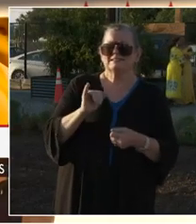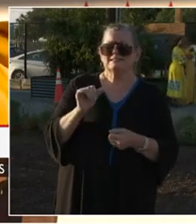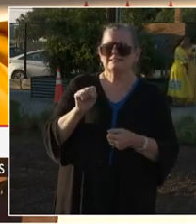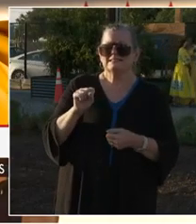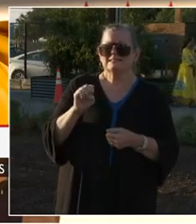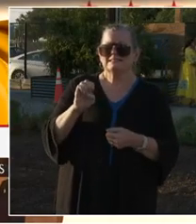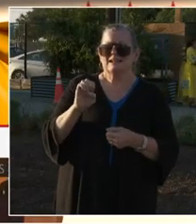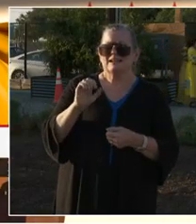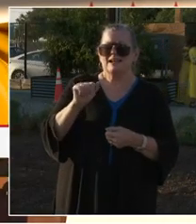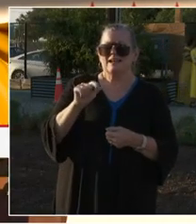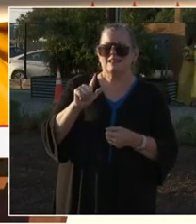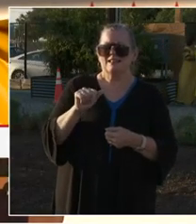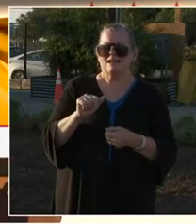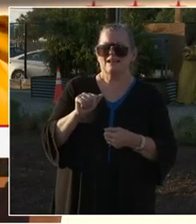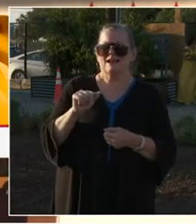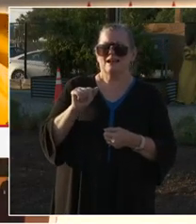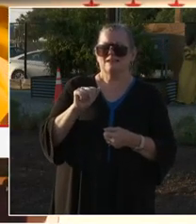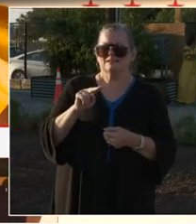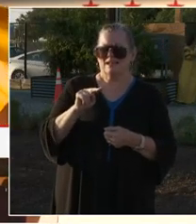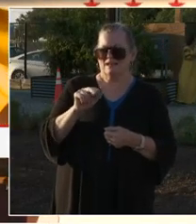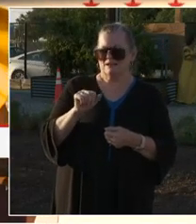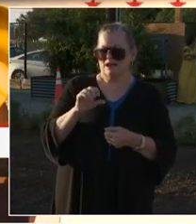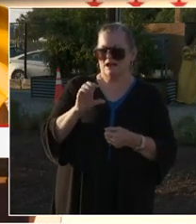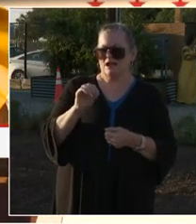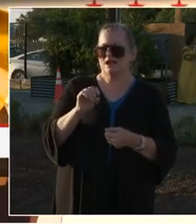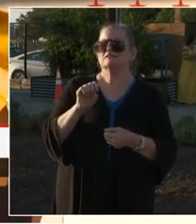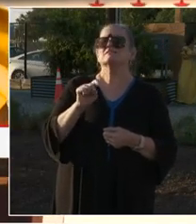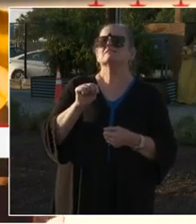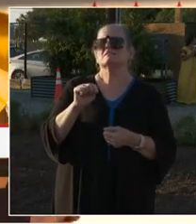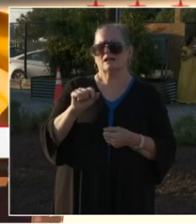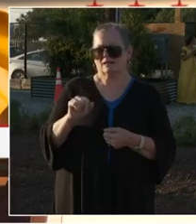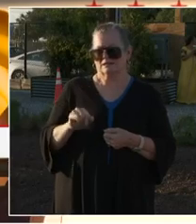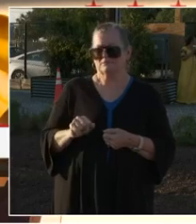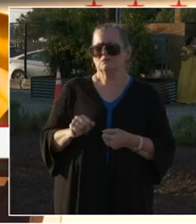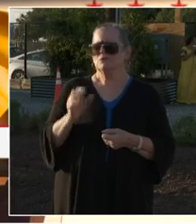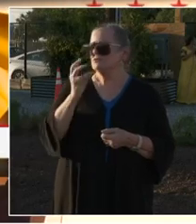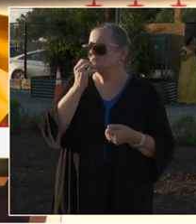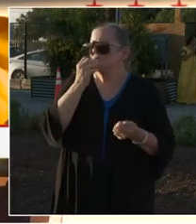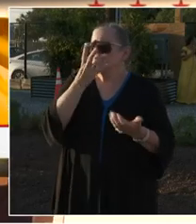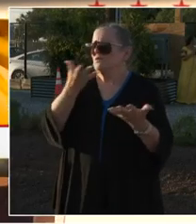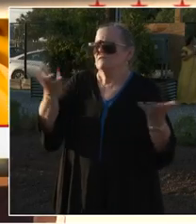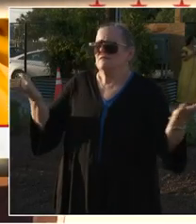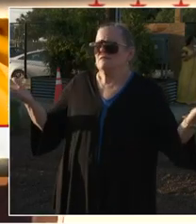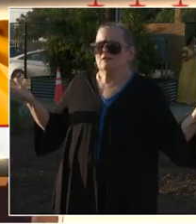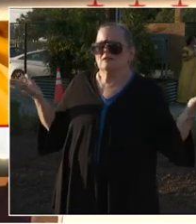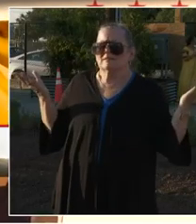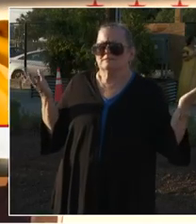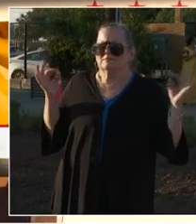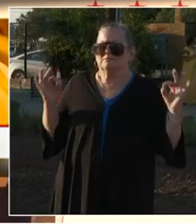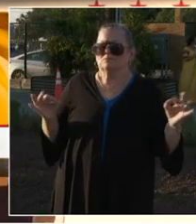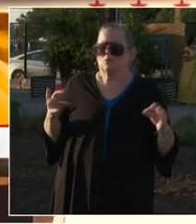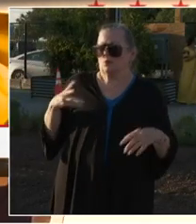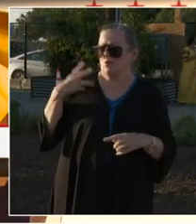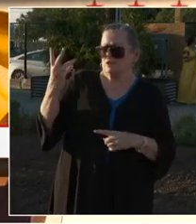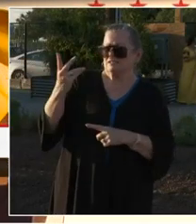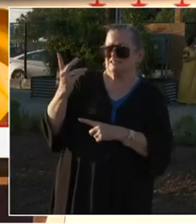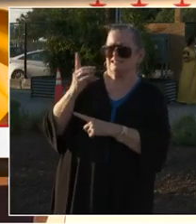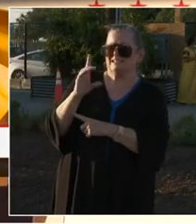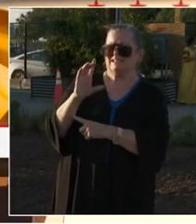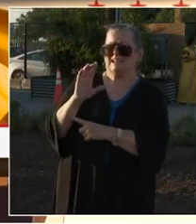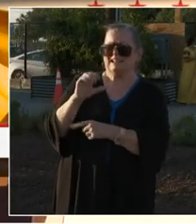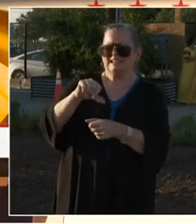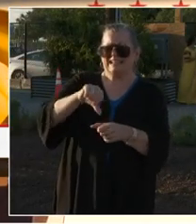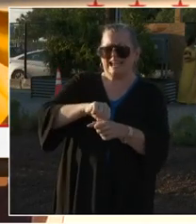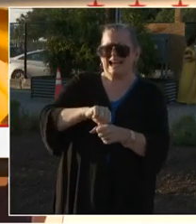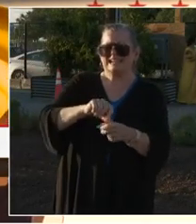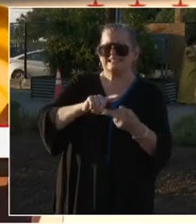our beautiful venue, Lyft, our transportation partner, Washington Gas, DC Public